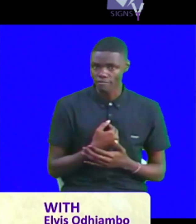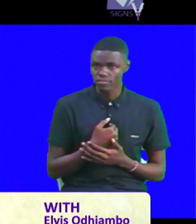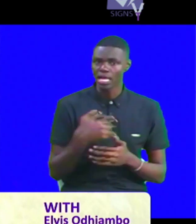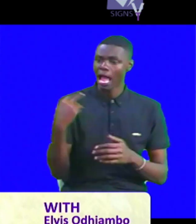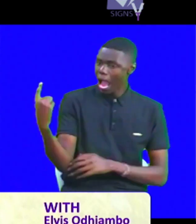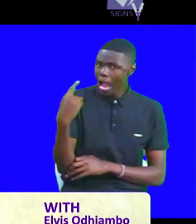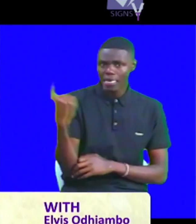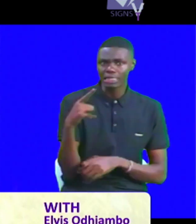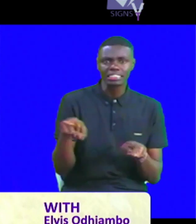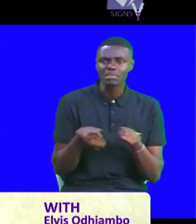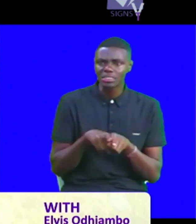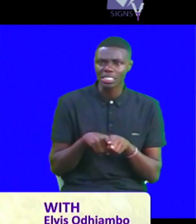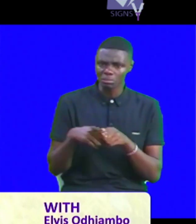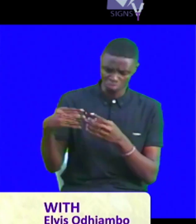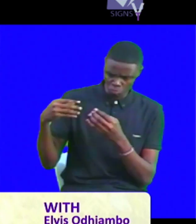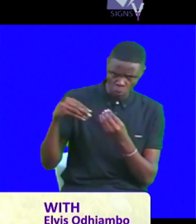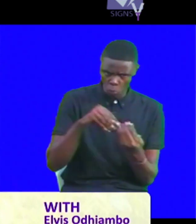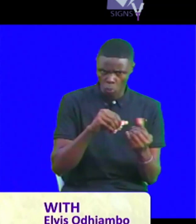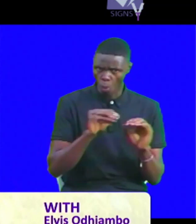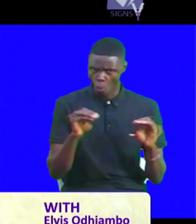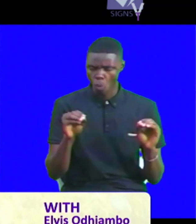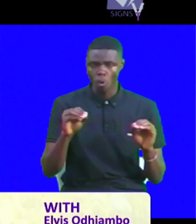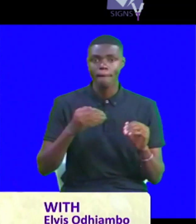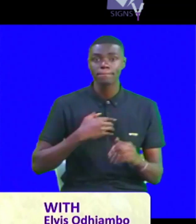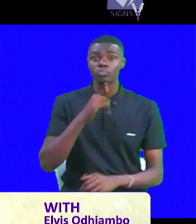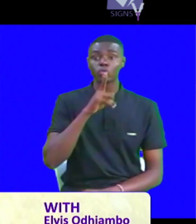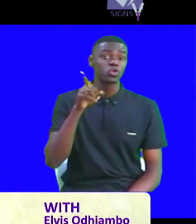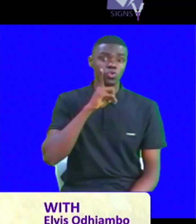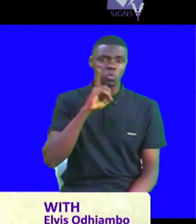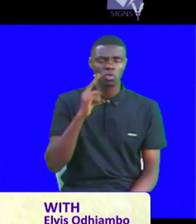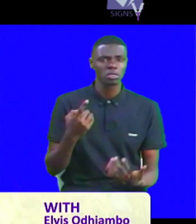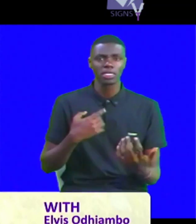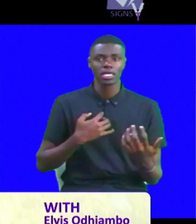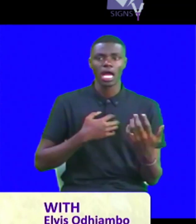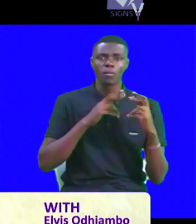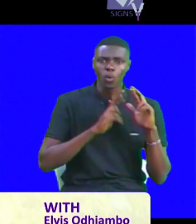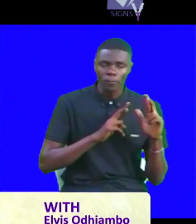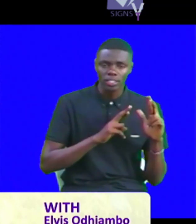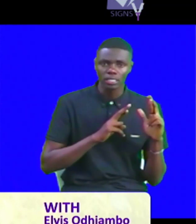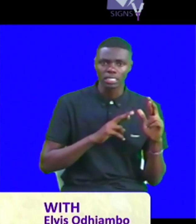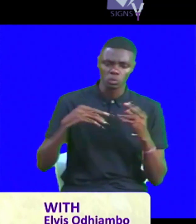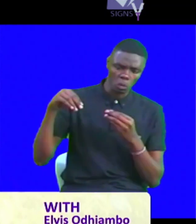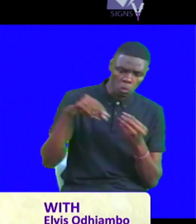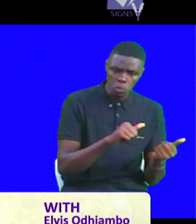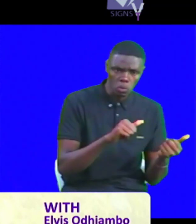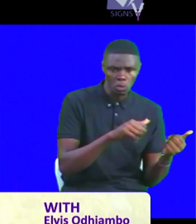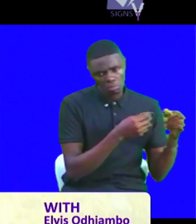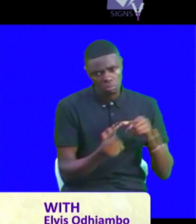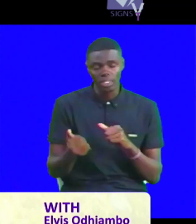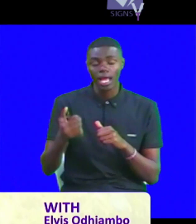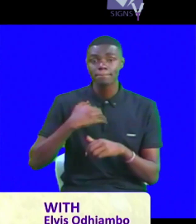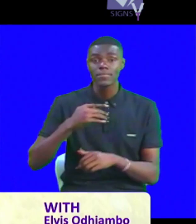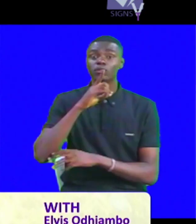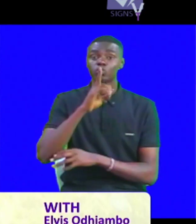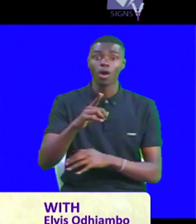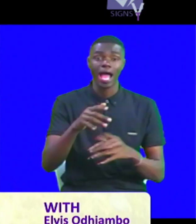wapi. So hata huyo Haaland bado hajawazoea sana. So niko sure kesho siwezi predict ati game hii